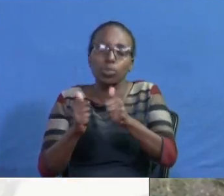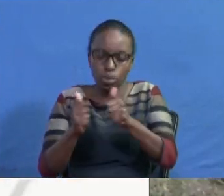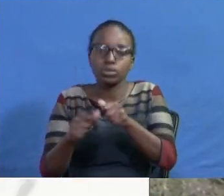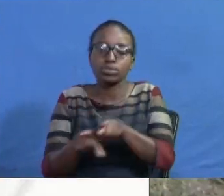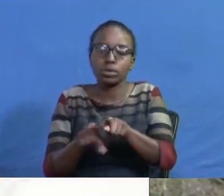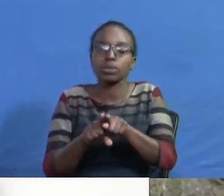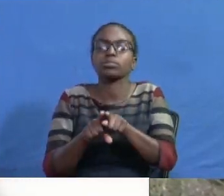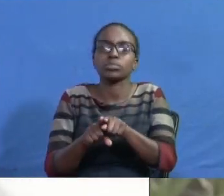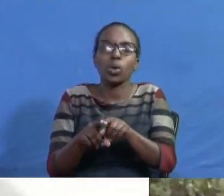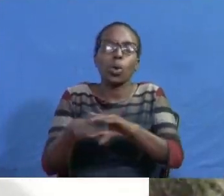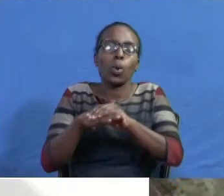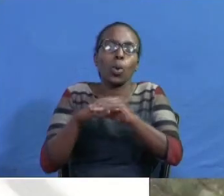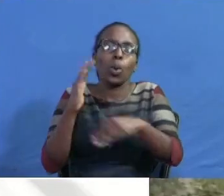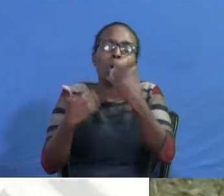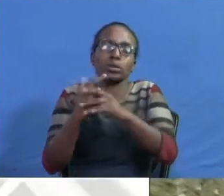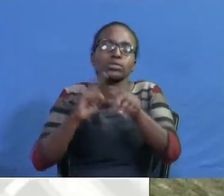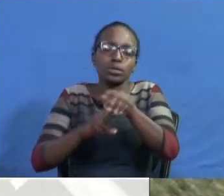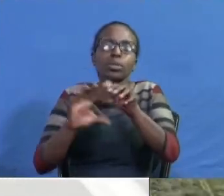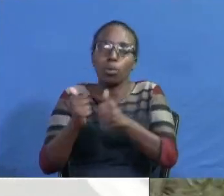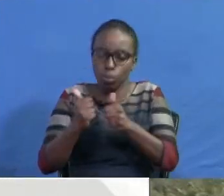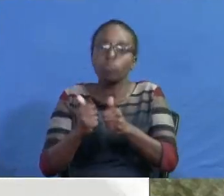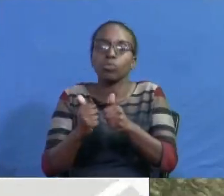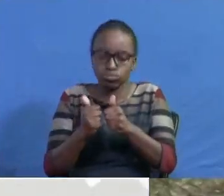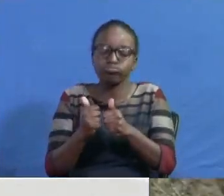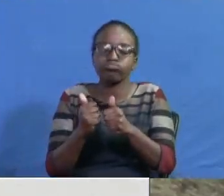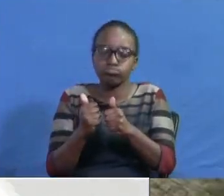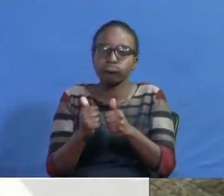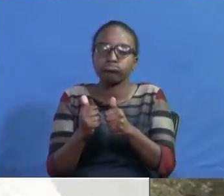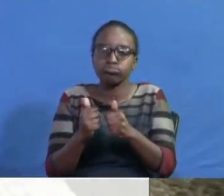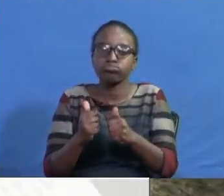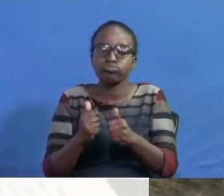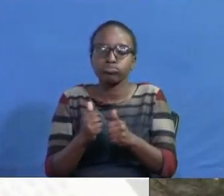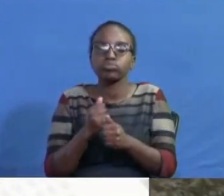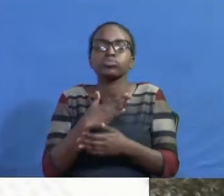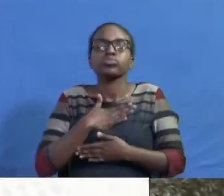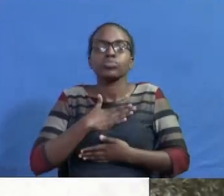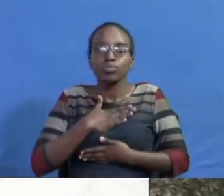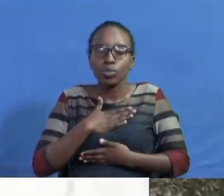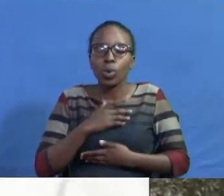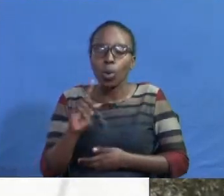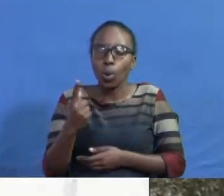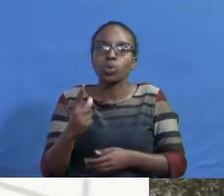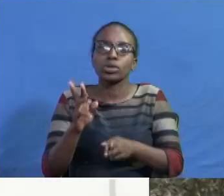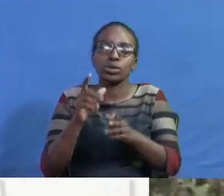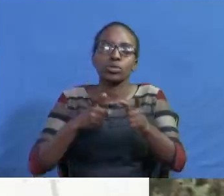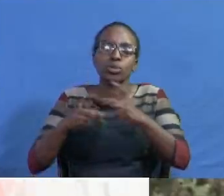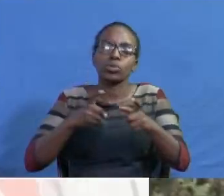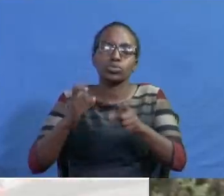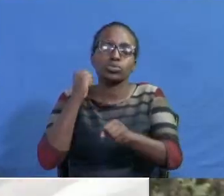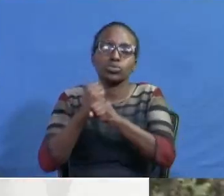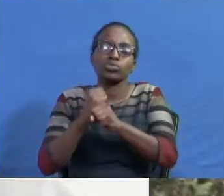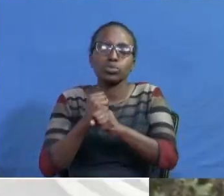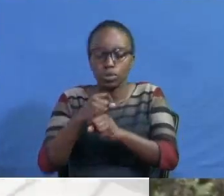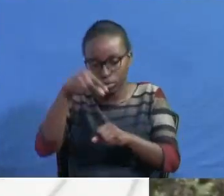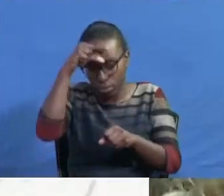compensation, while residents are urged to remain calm as the government works to control the situation. However, residents